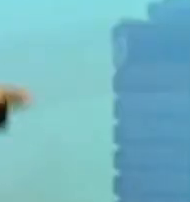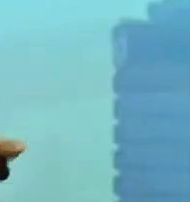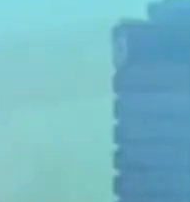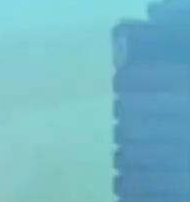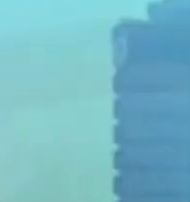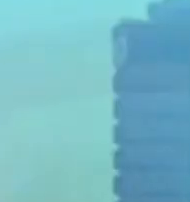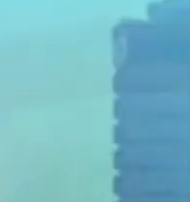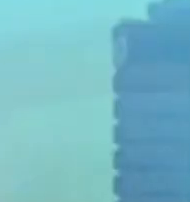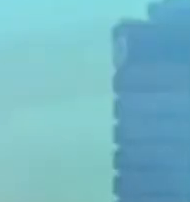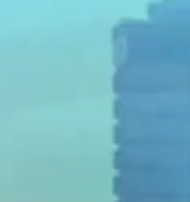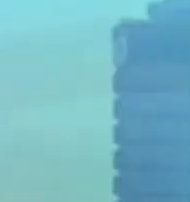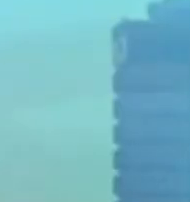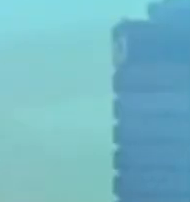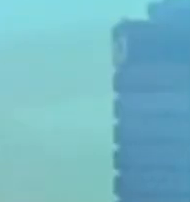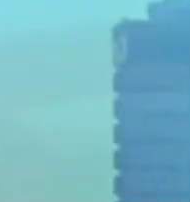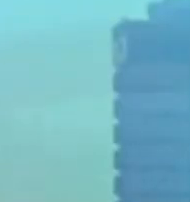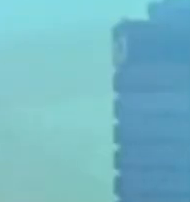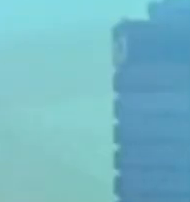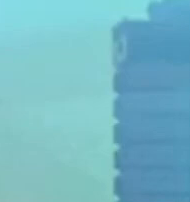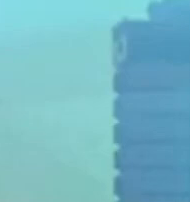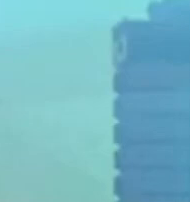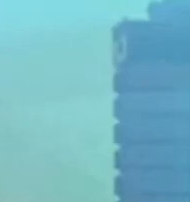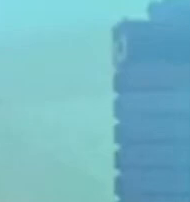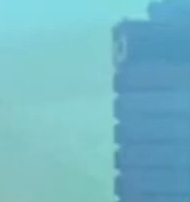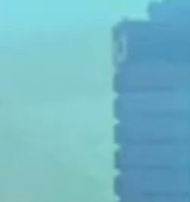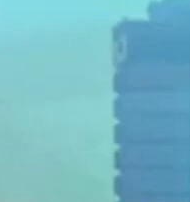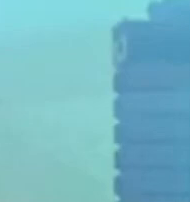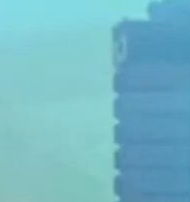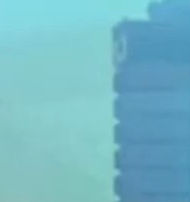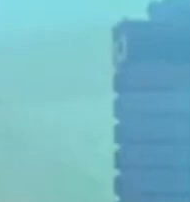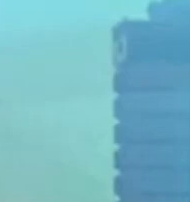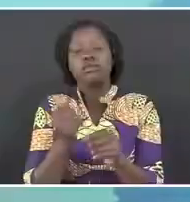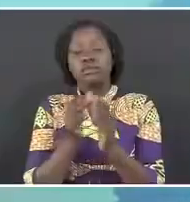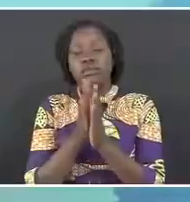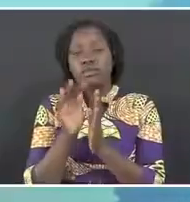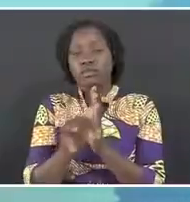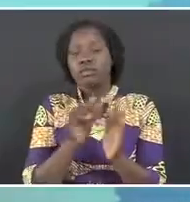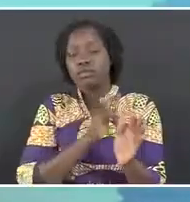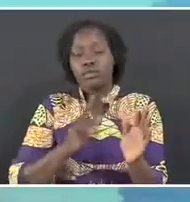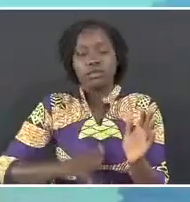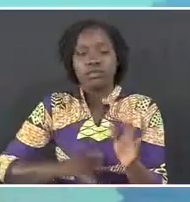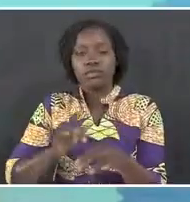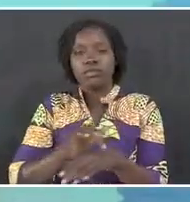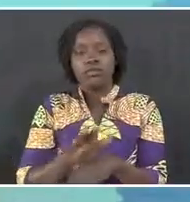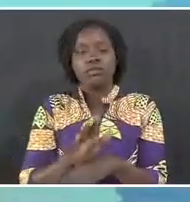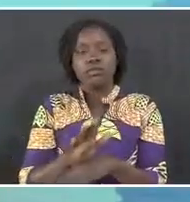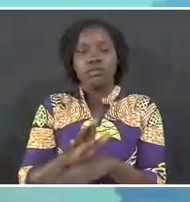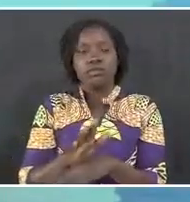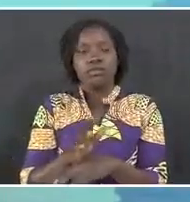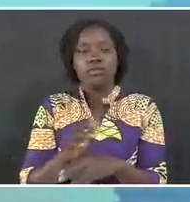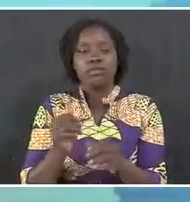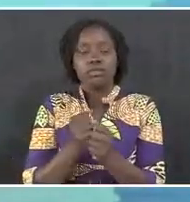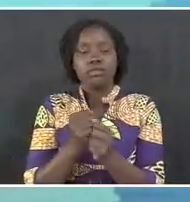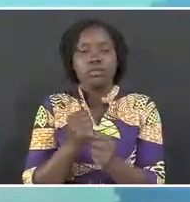the disciples who he was, pray, make a prayer that the Lord sends out